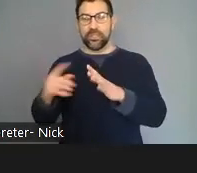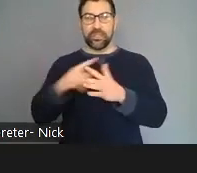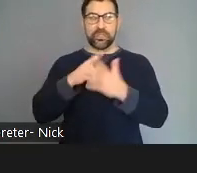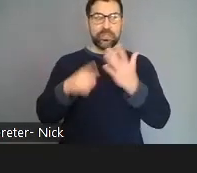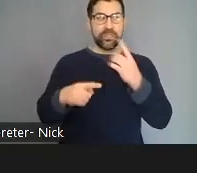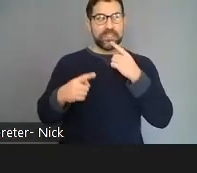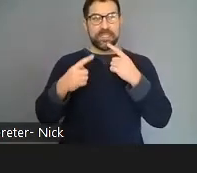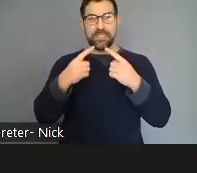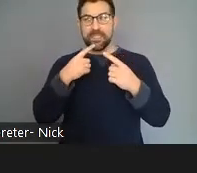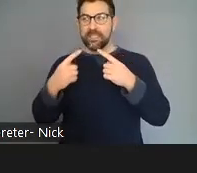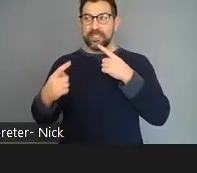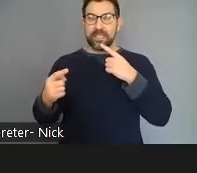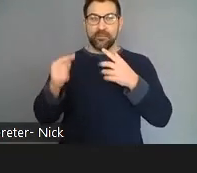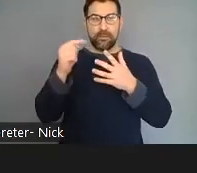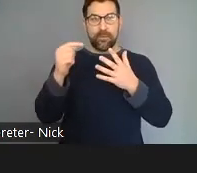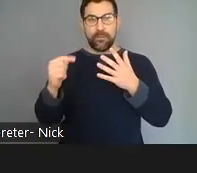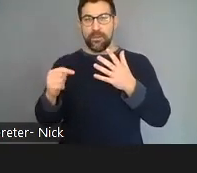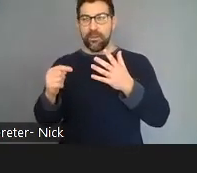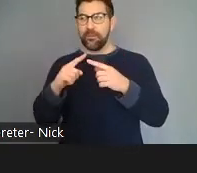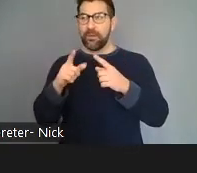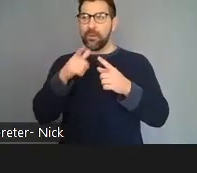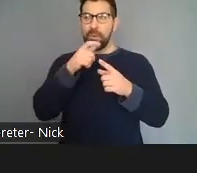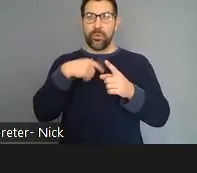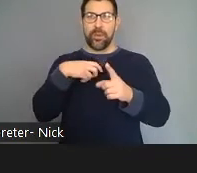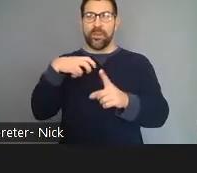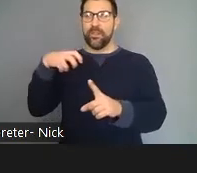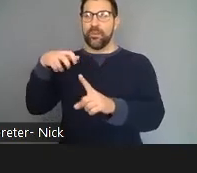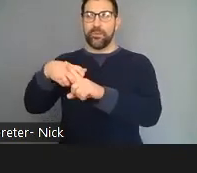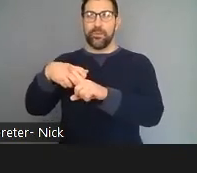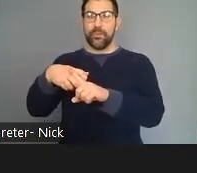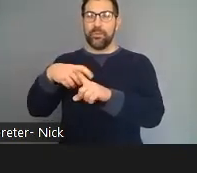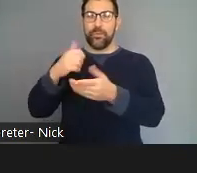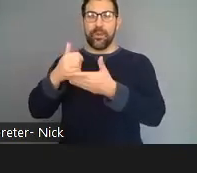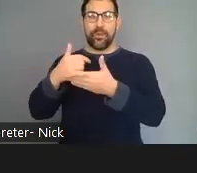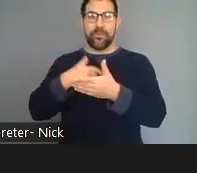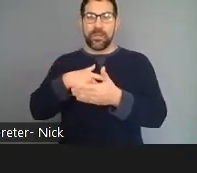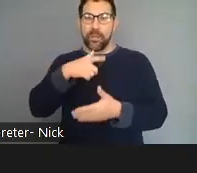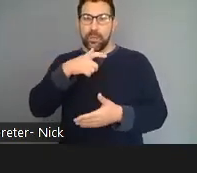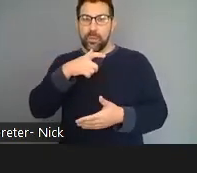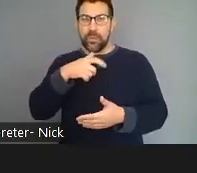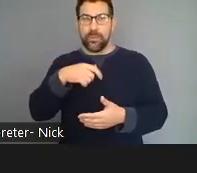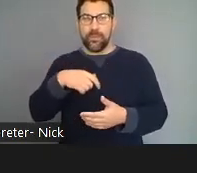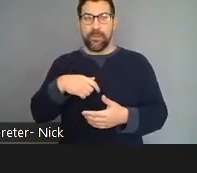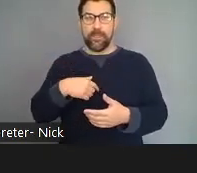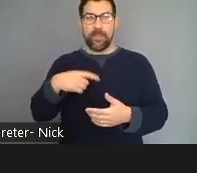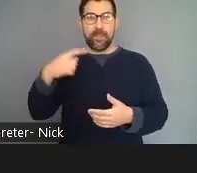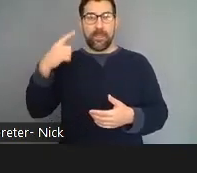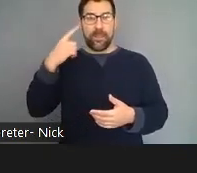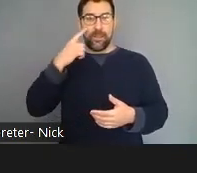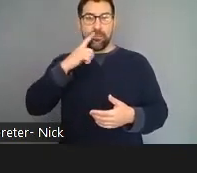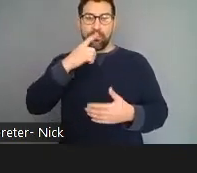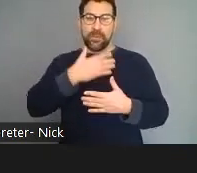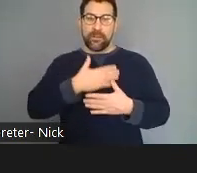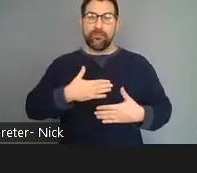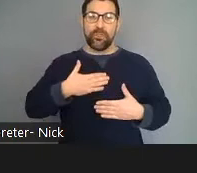is, who do I go to who will do this, who will help me? And I think we've really